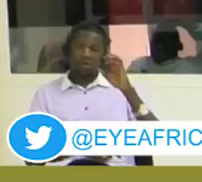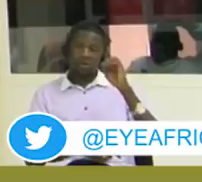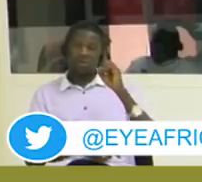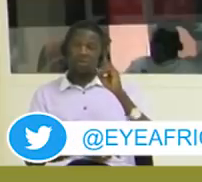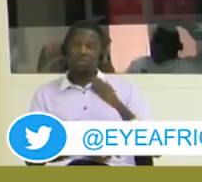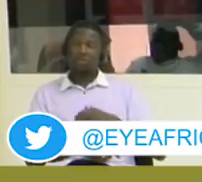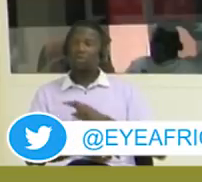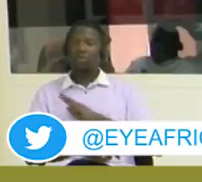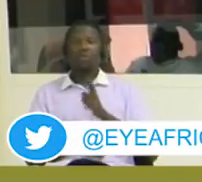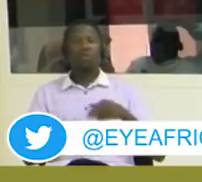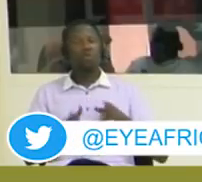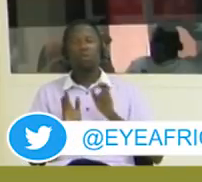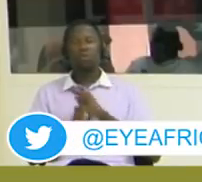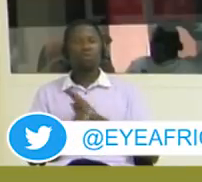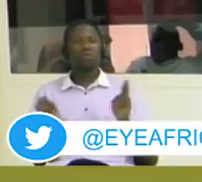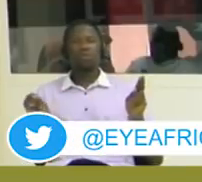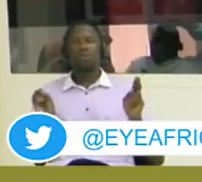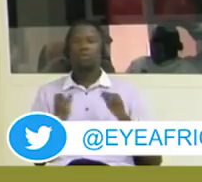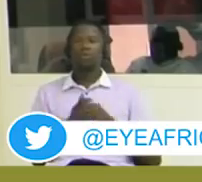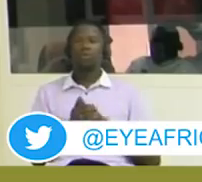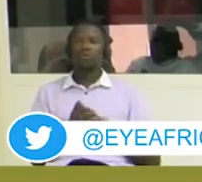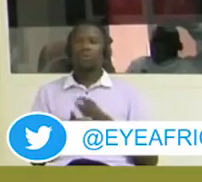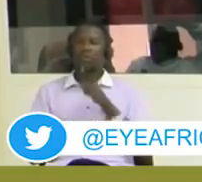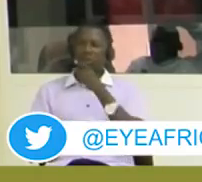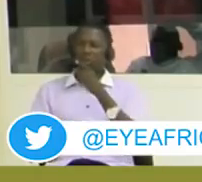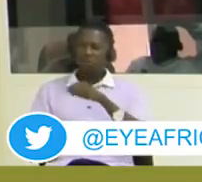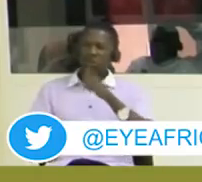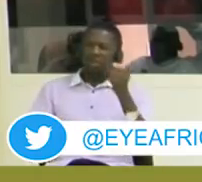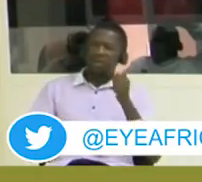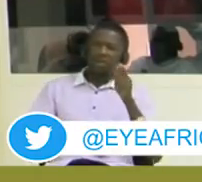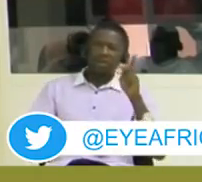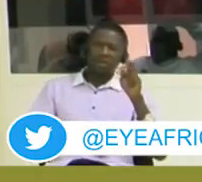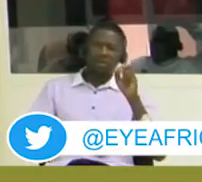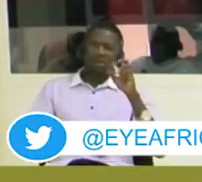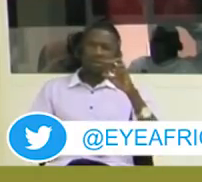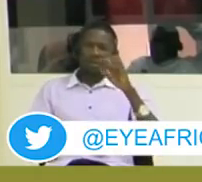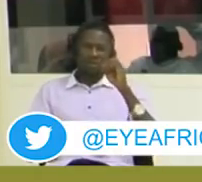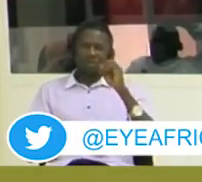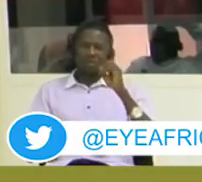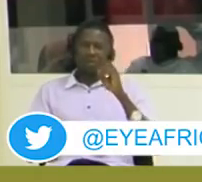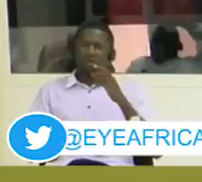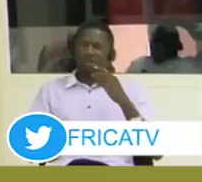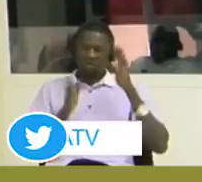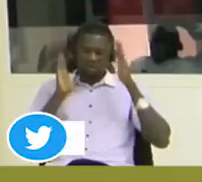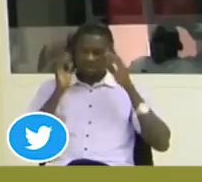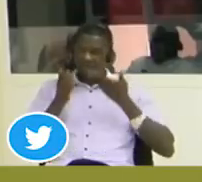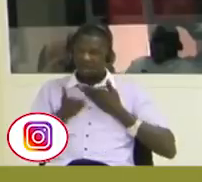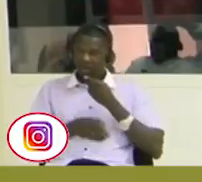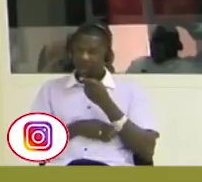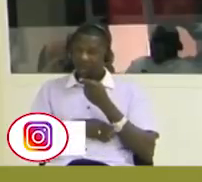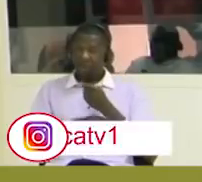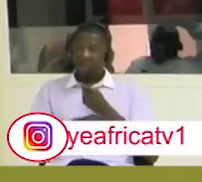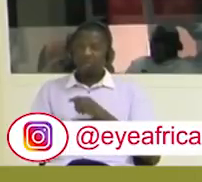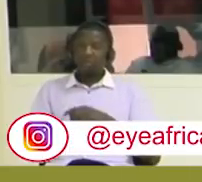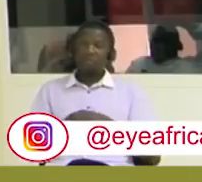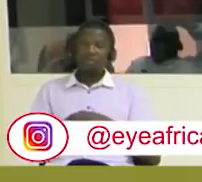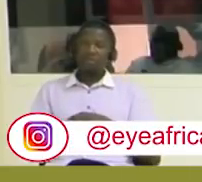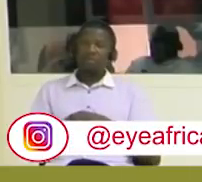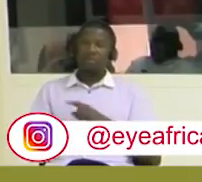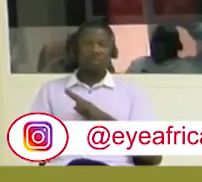you and Koro have any problems at all? No, sir. I know you said your relationship was cordial. Yes, sir,